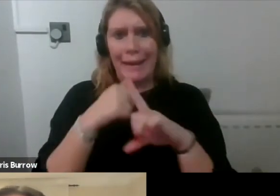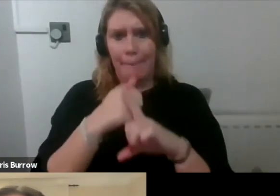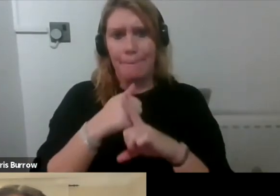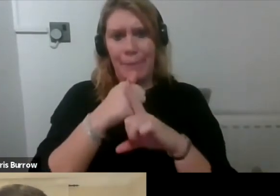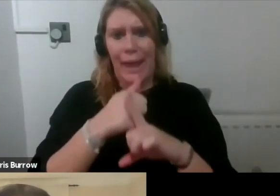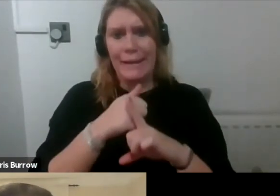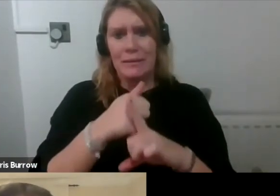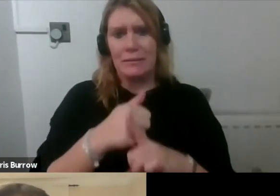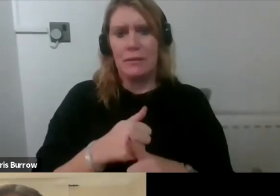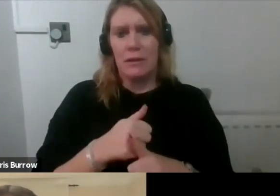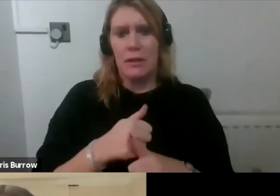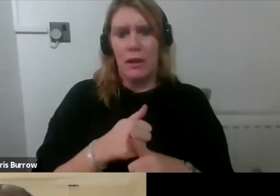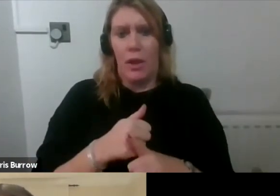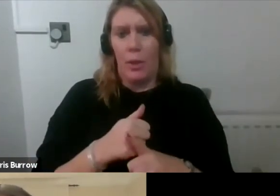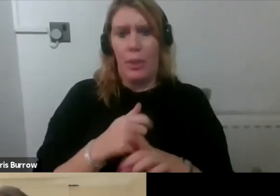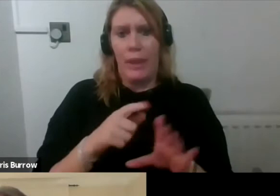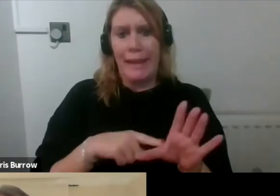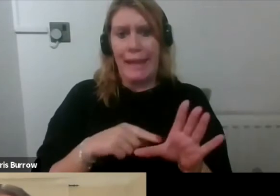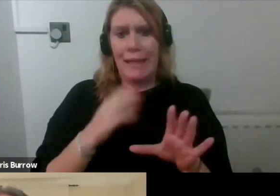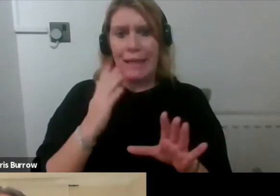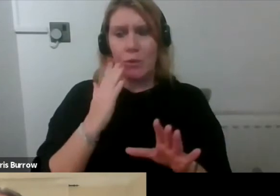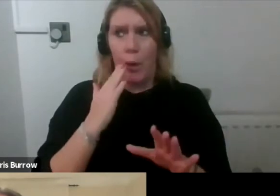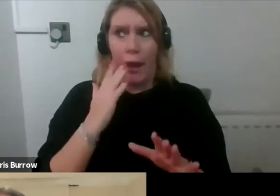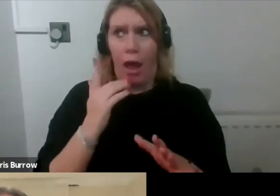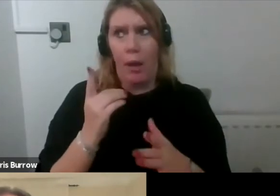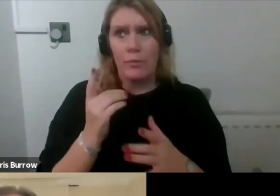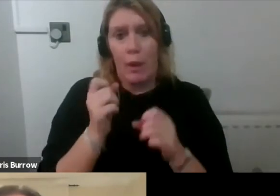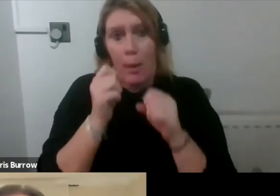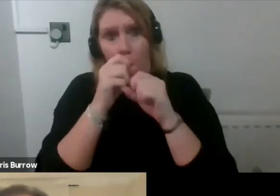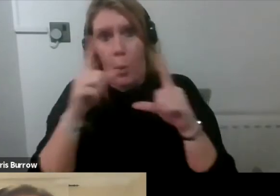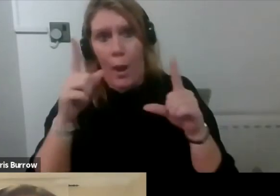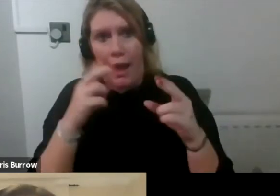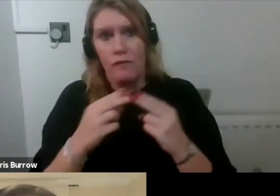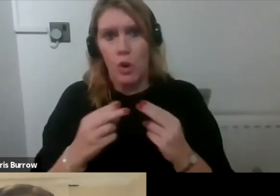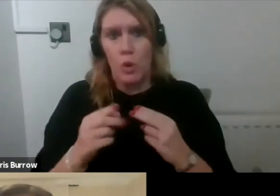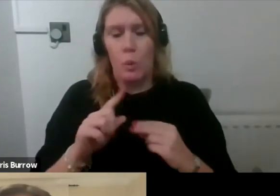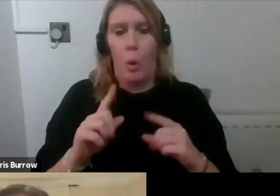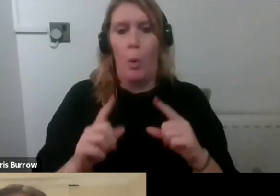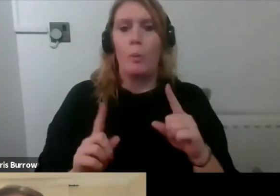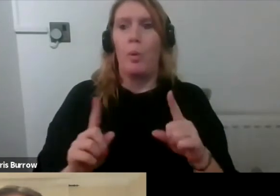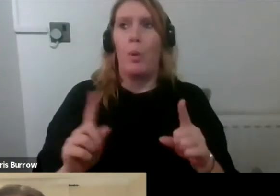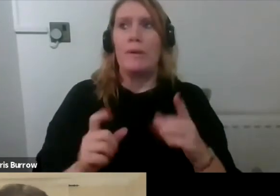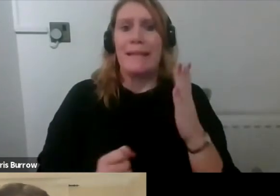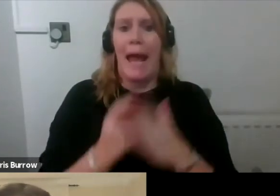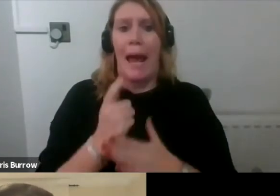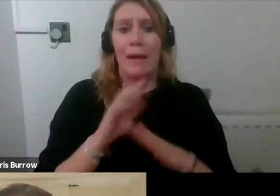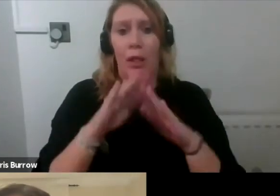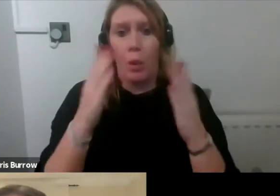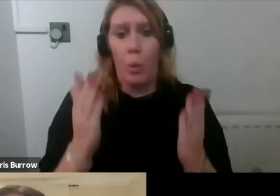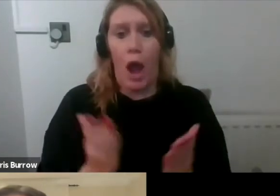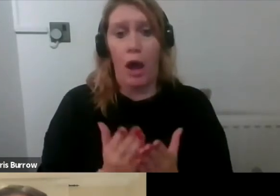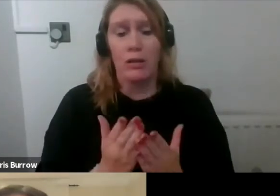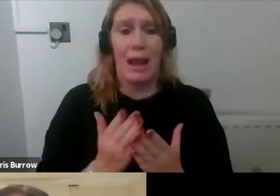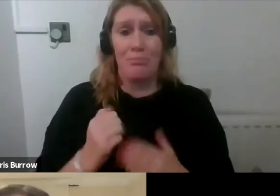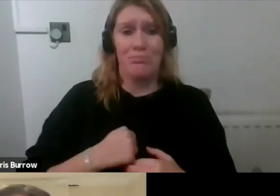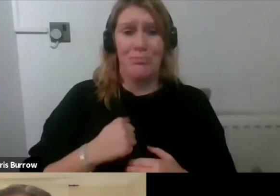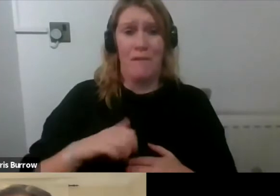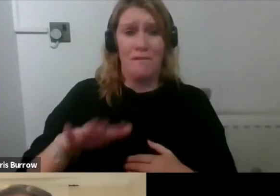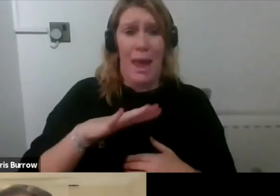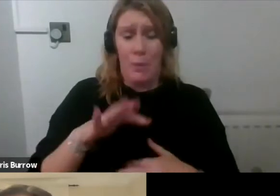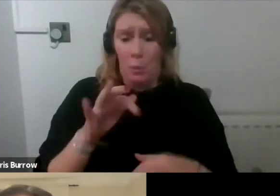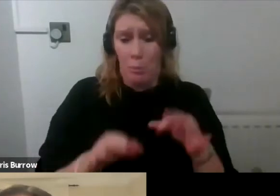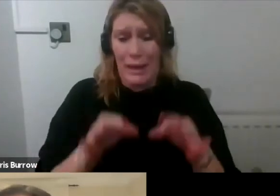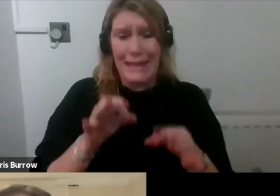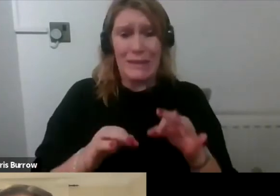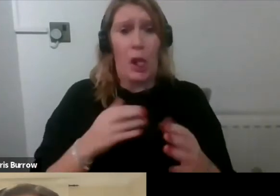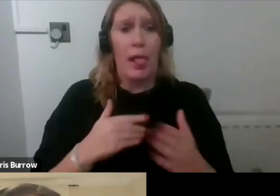my years when I was becoming cognizant of news and what was going on in the world around me. I grew up in a very political family anyway, so we were always very engaged with current